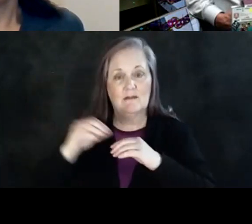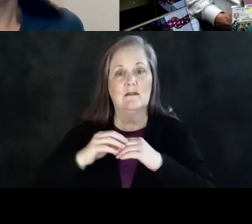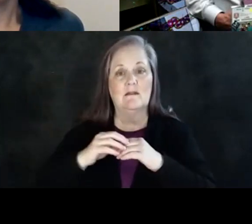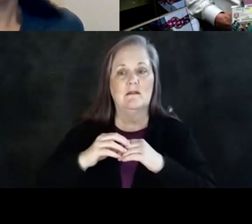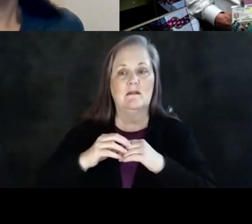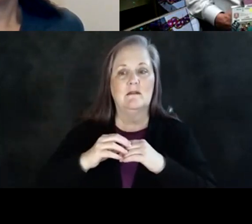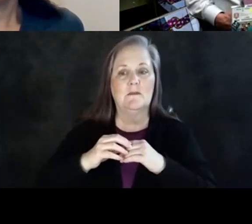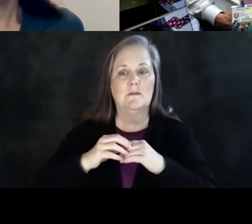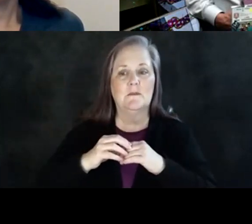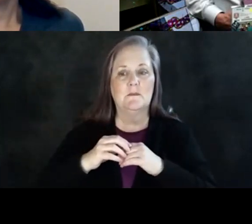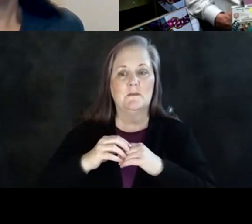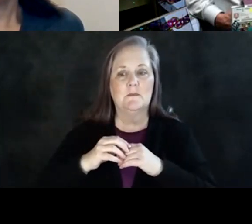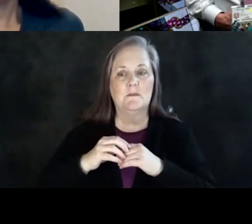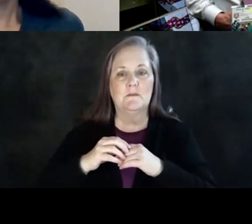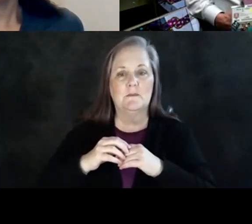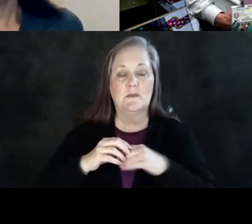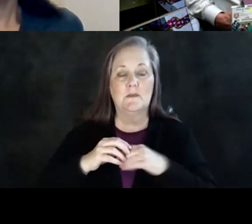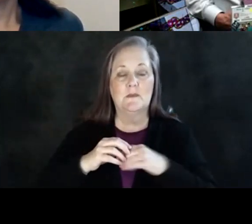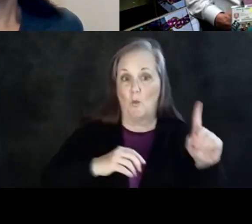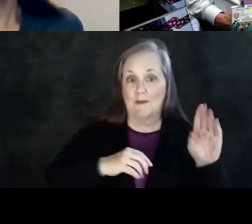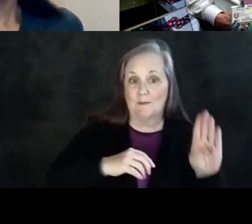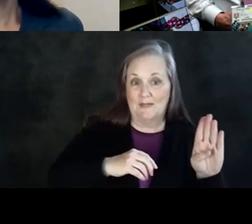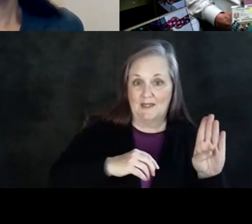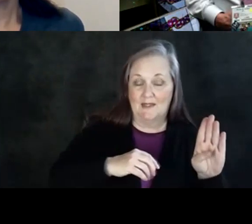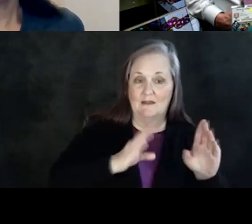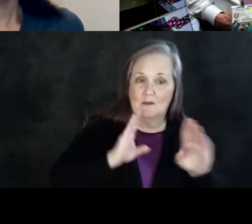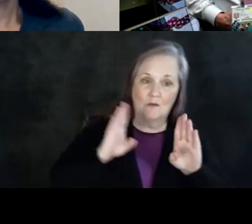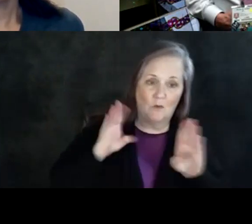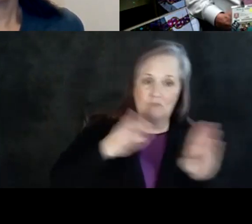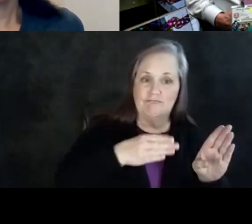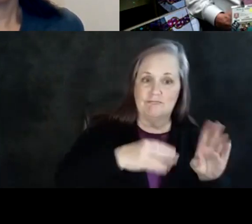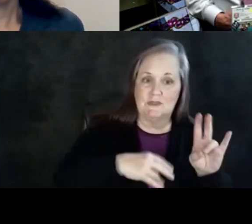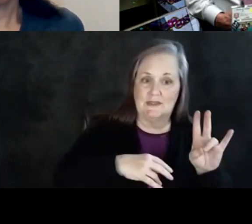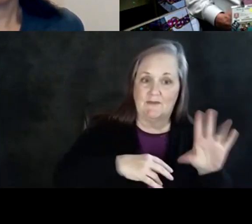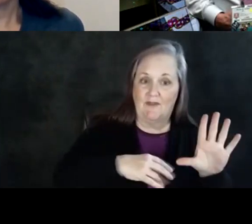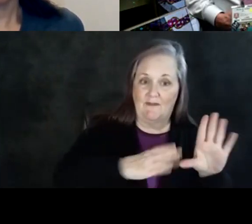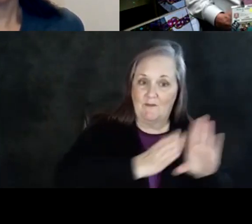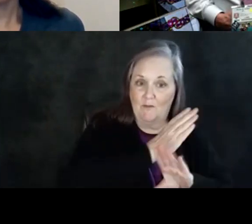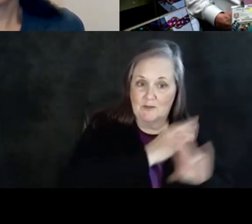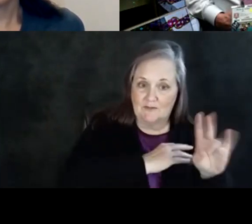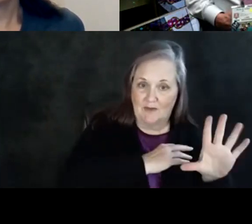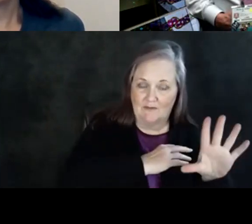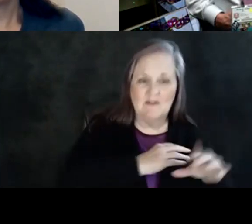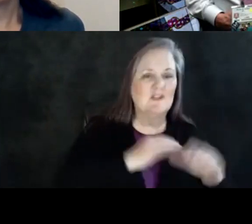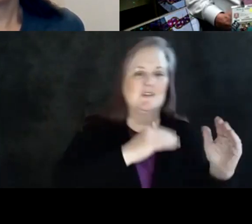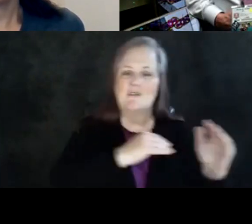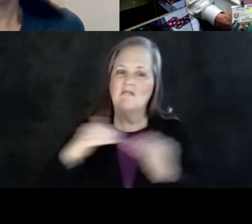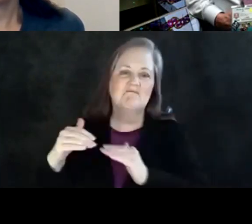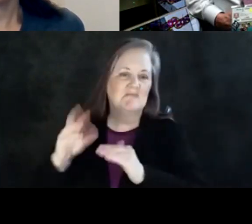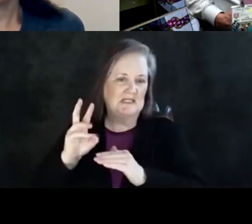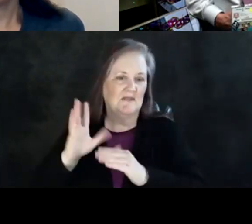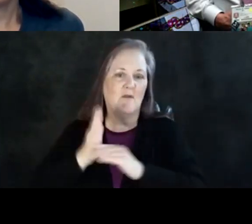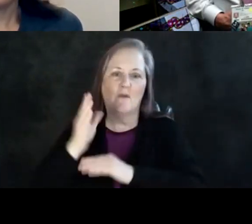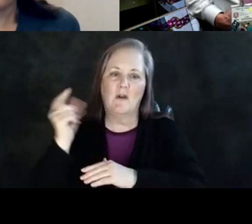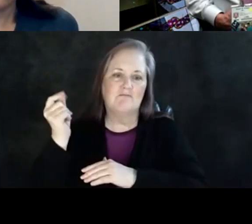of in phase 1B going to the 75 plus, is that you would actually go to 65 plus